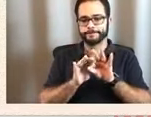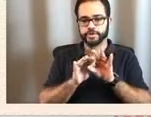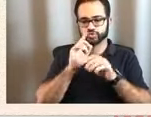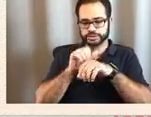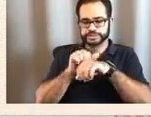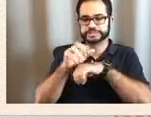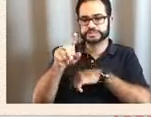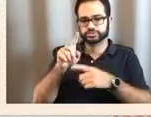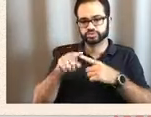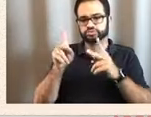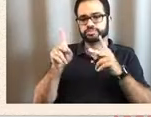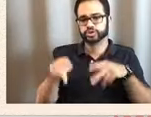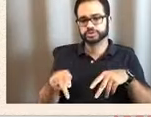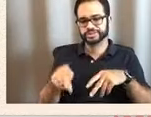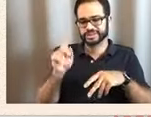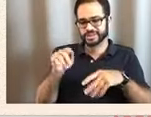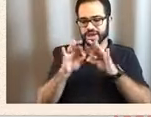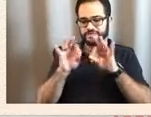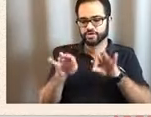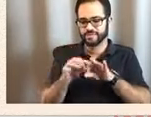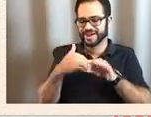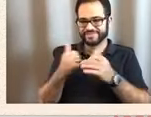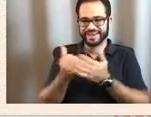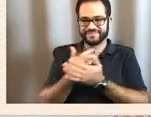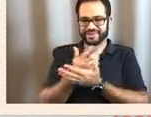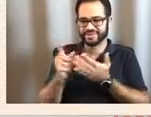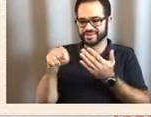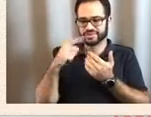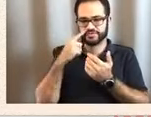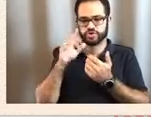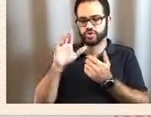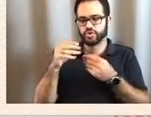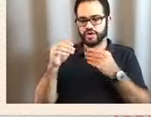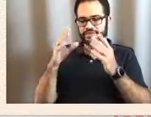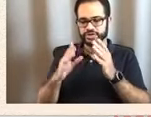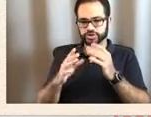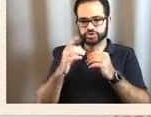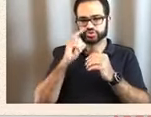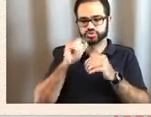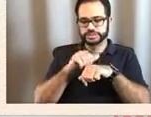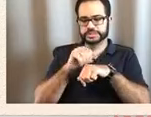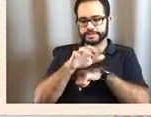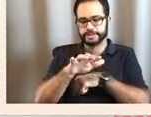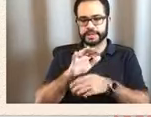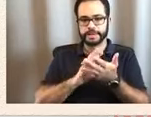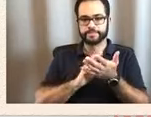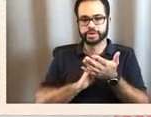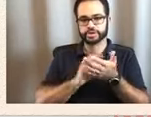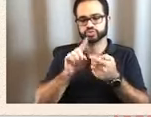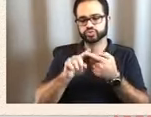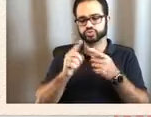has all the necessary information for your live scan vendors to submit prints to the correct